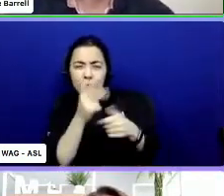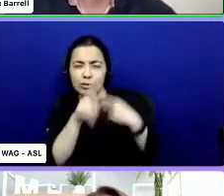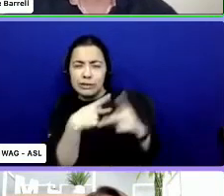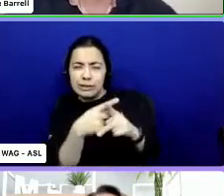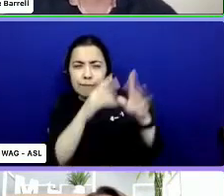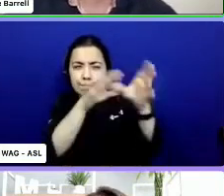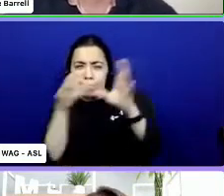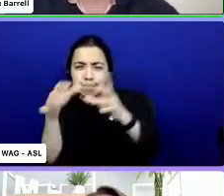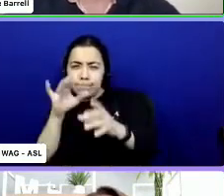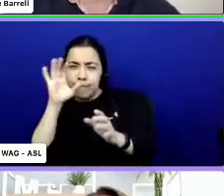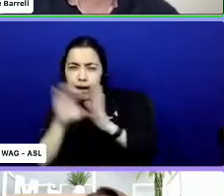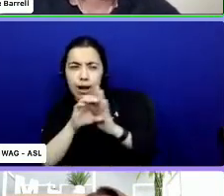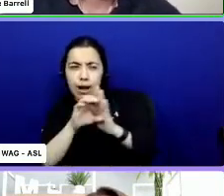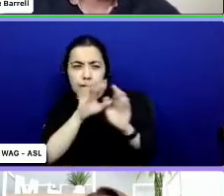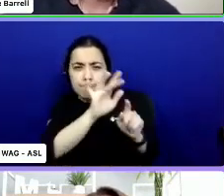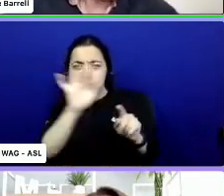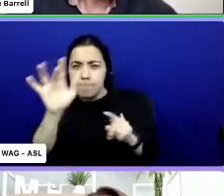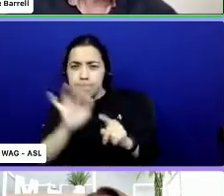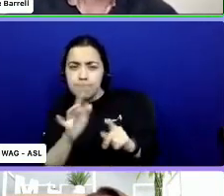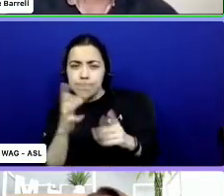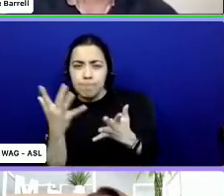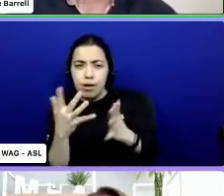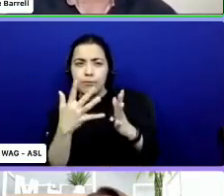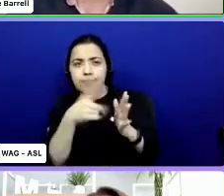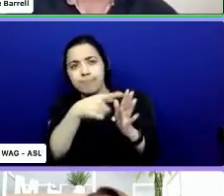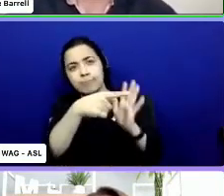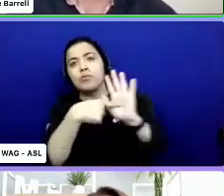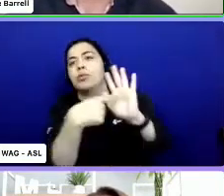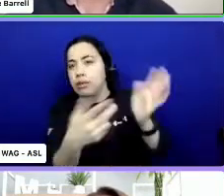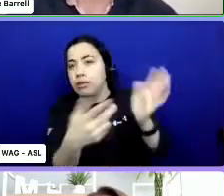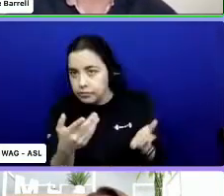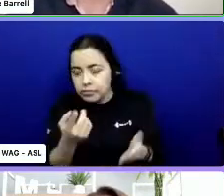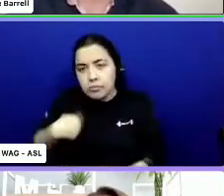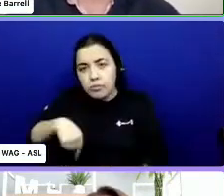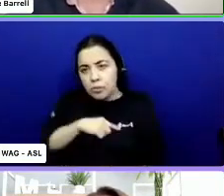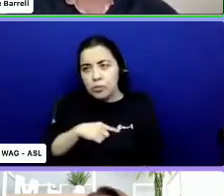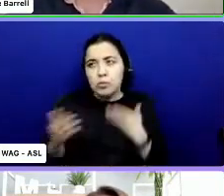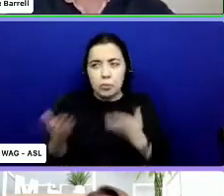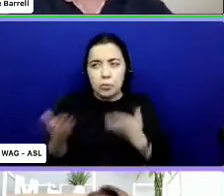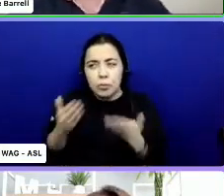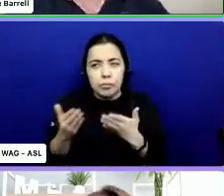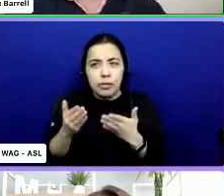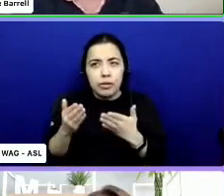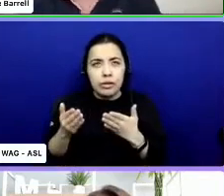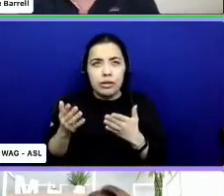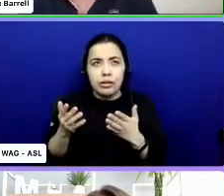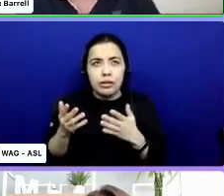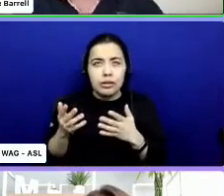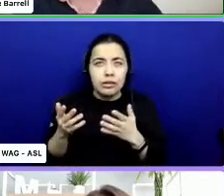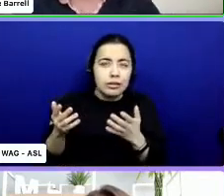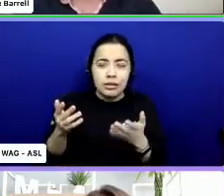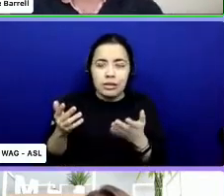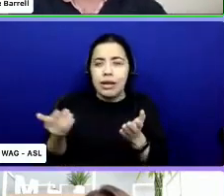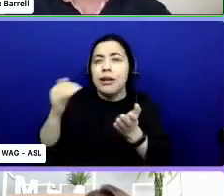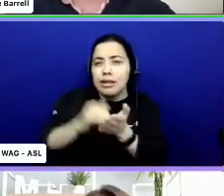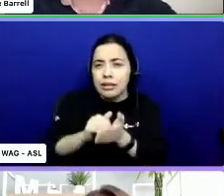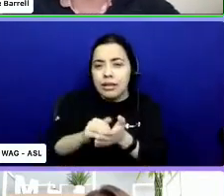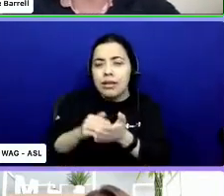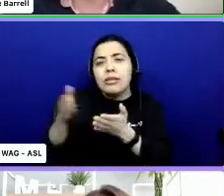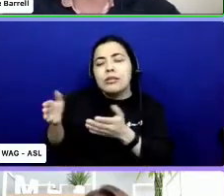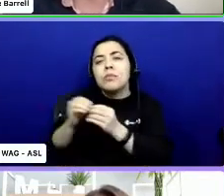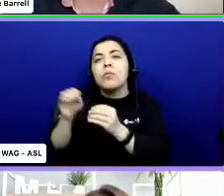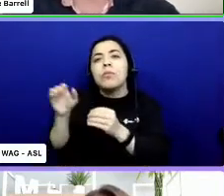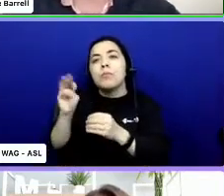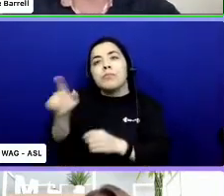are. But I would say that we'd probably leave that again to guide the user to